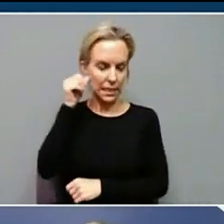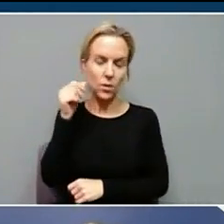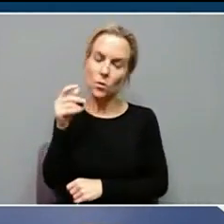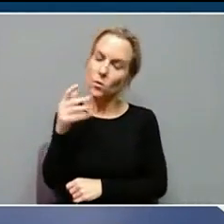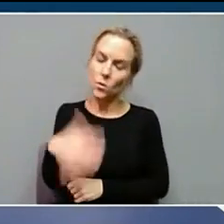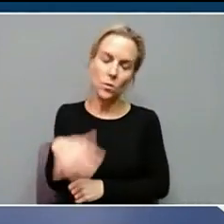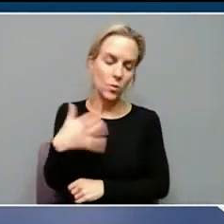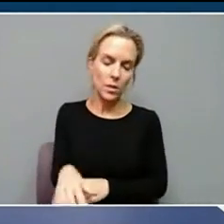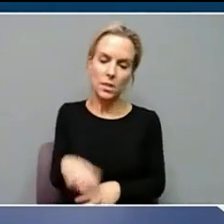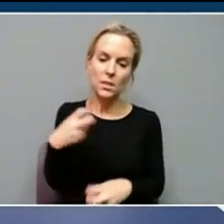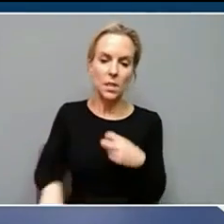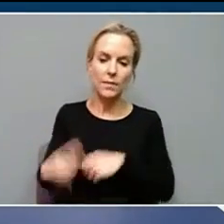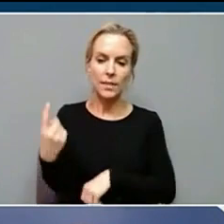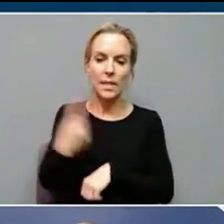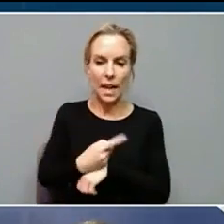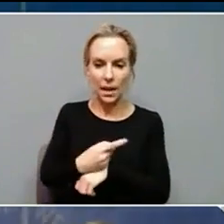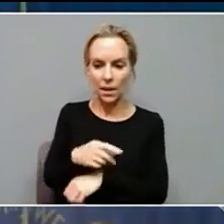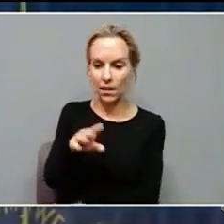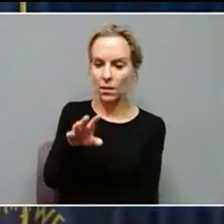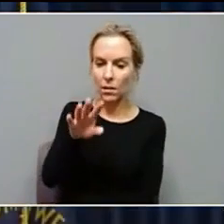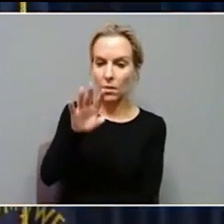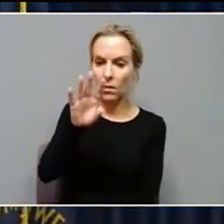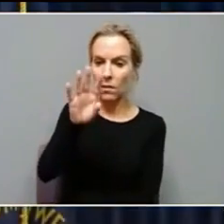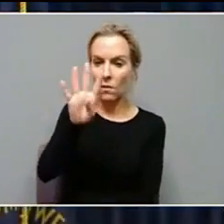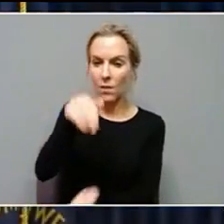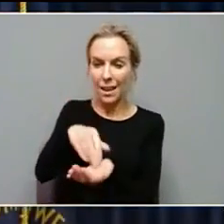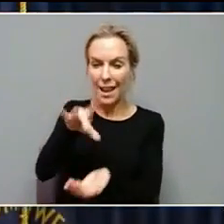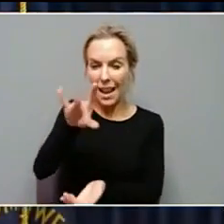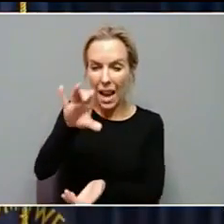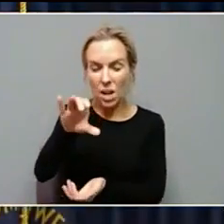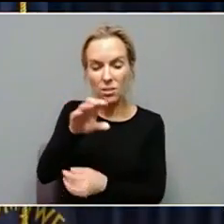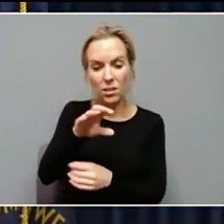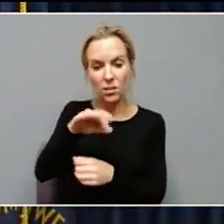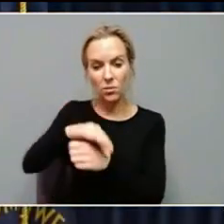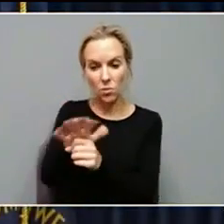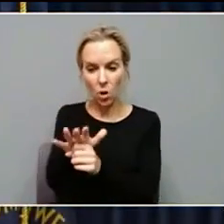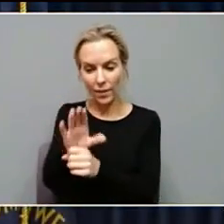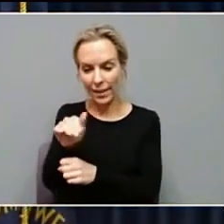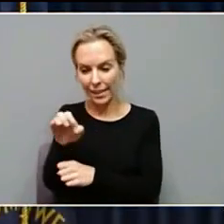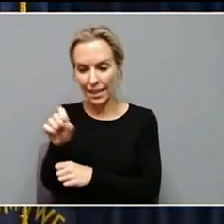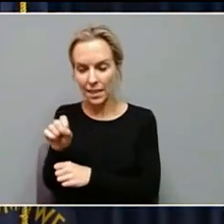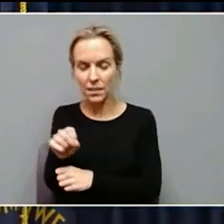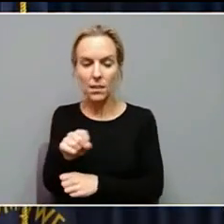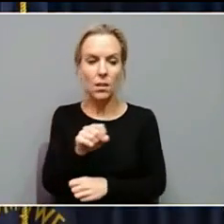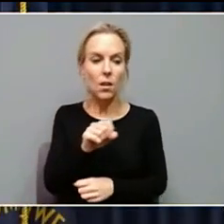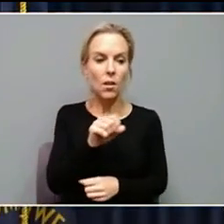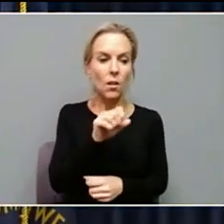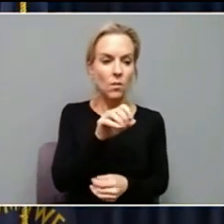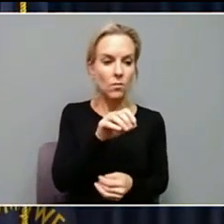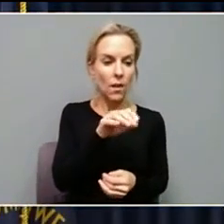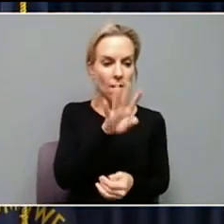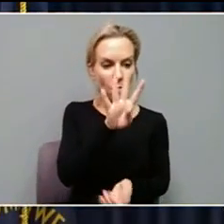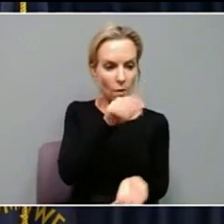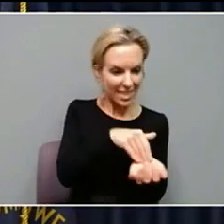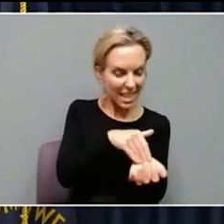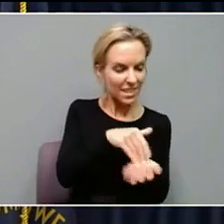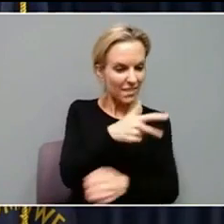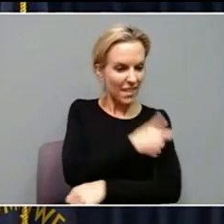had 4,800 COVID cases, and we had less than 4,000 vaccinations during that day. First time I can